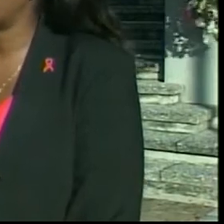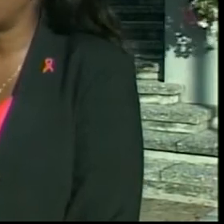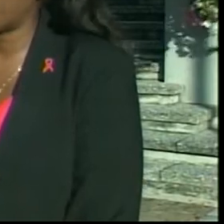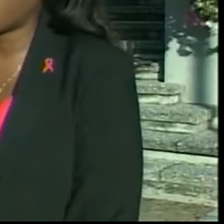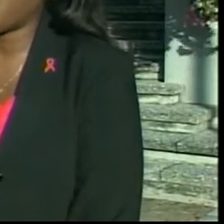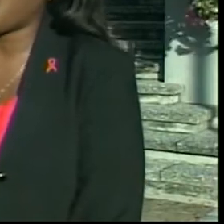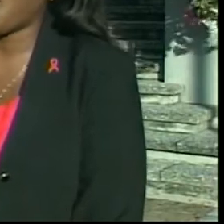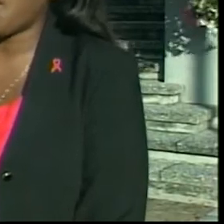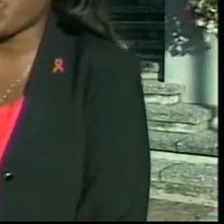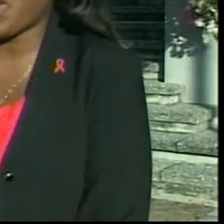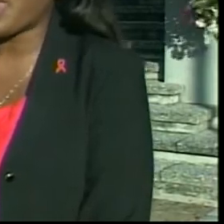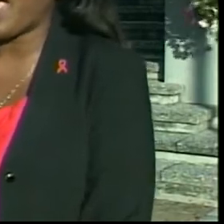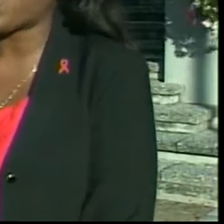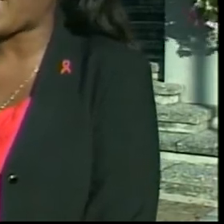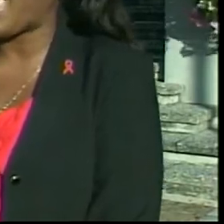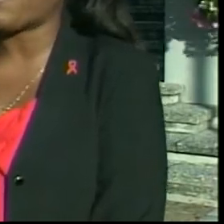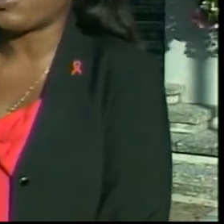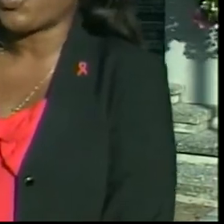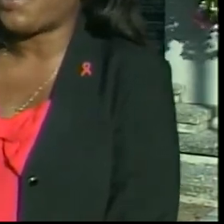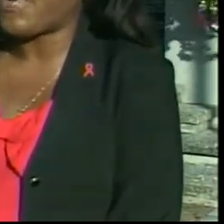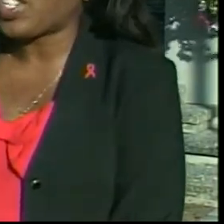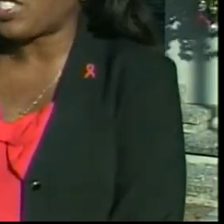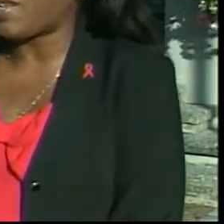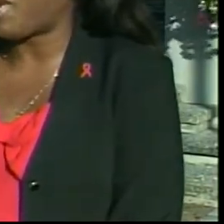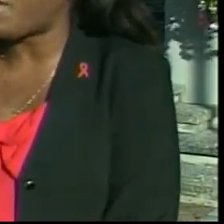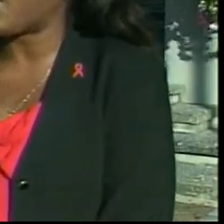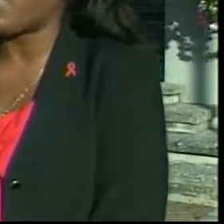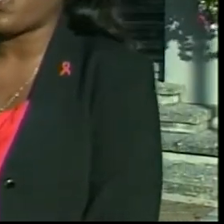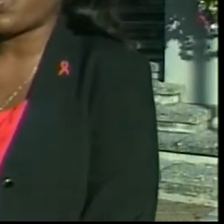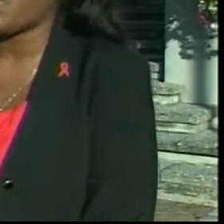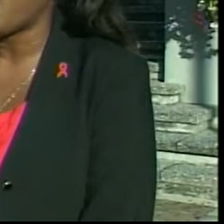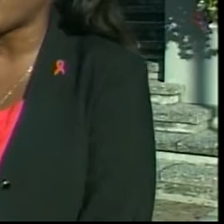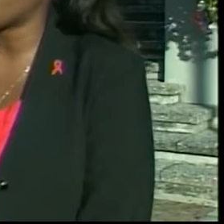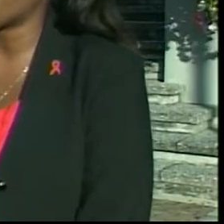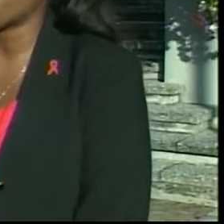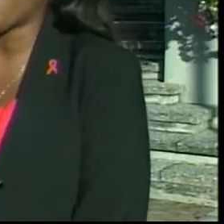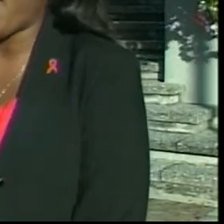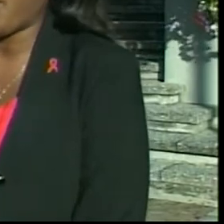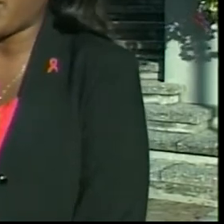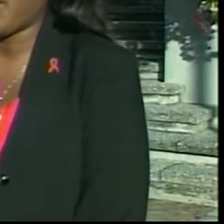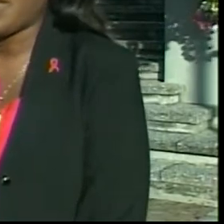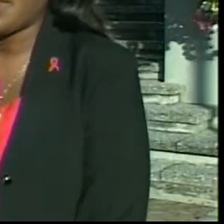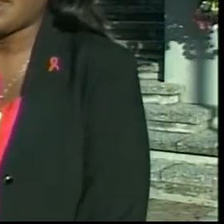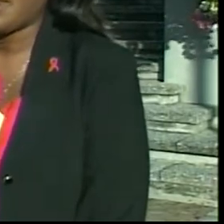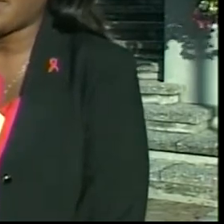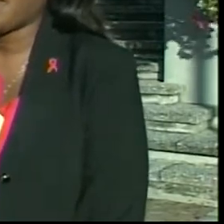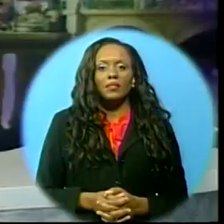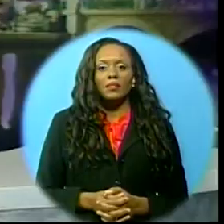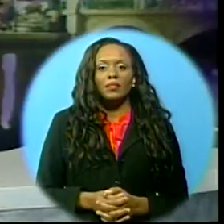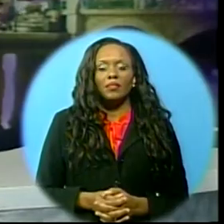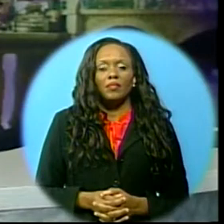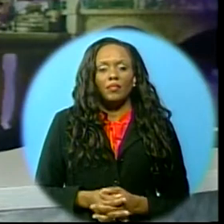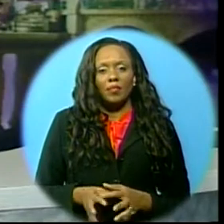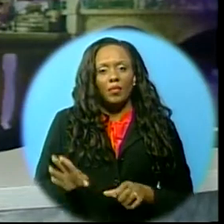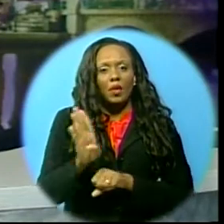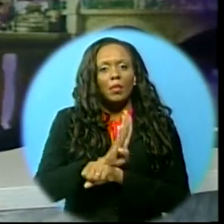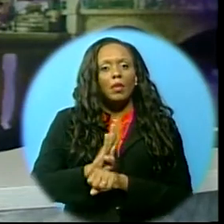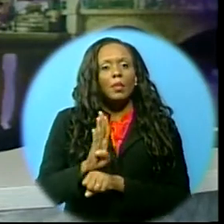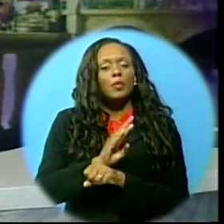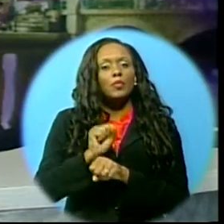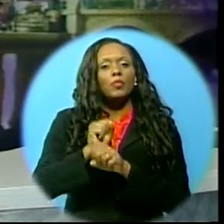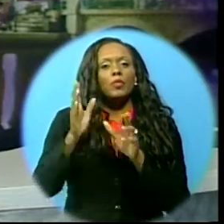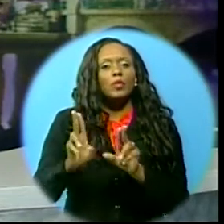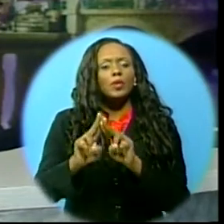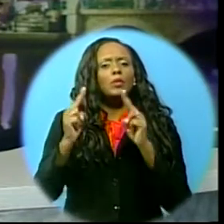would like the fight to come where we actually can have zero infections in Barbados, in the world, in the region, wherever. The